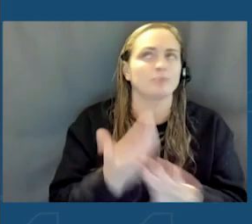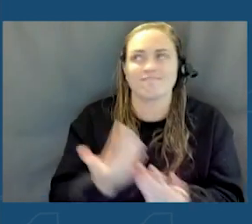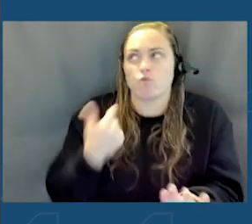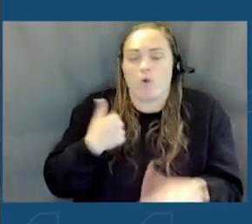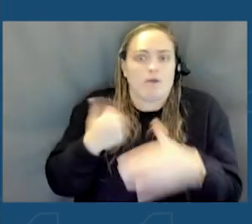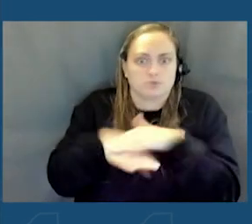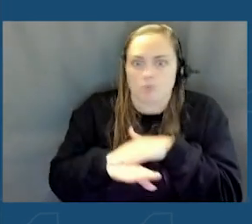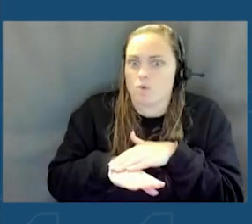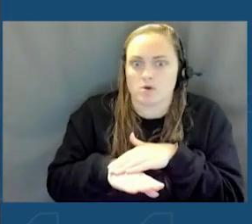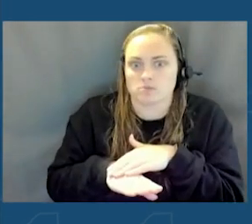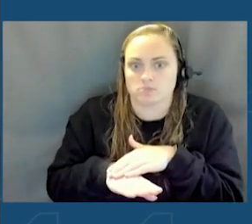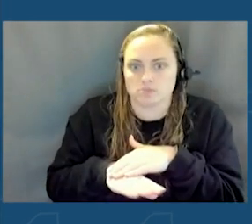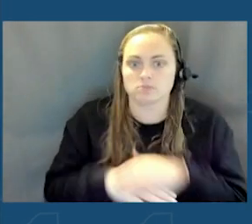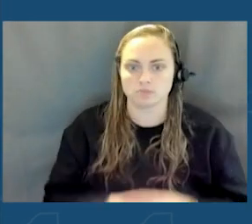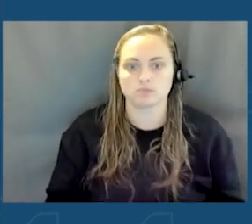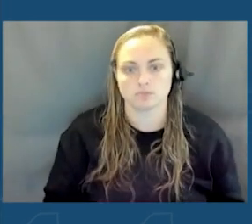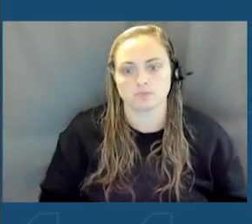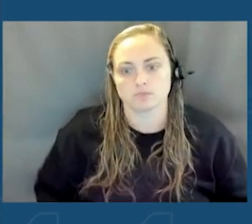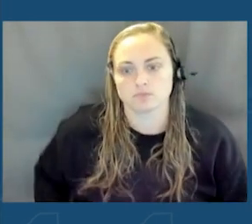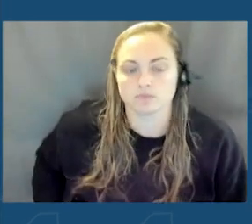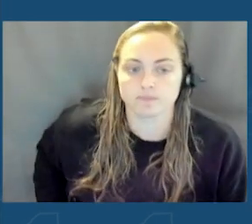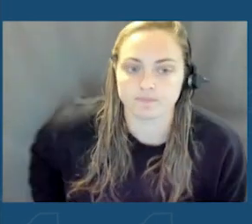born.